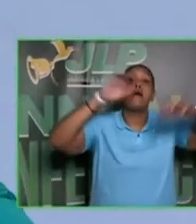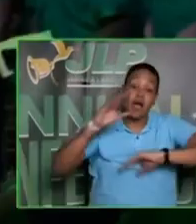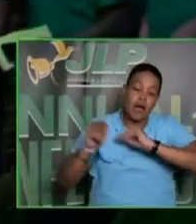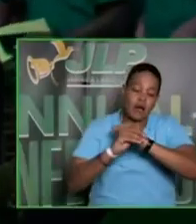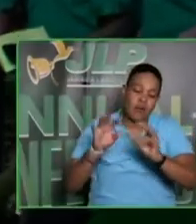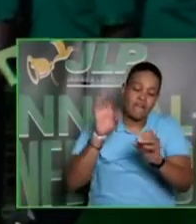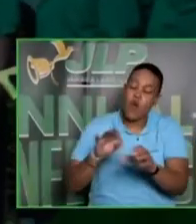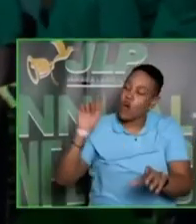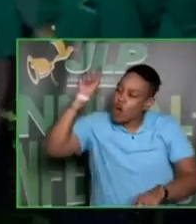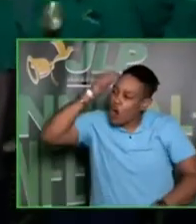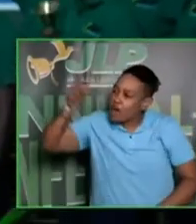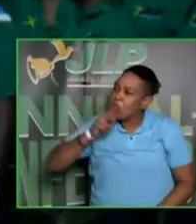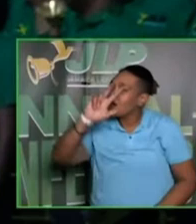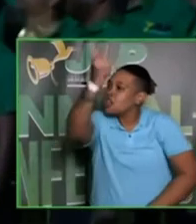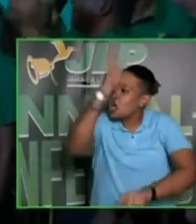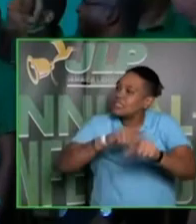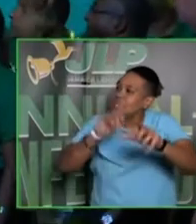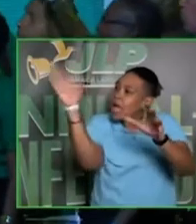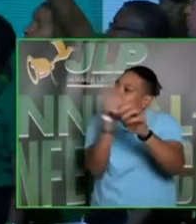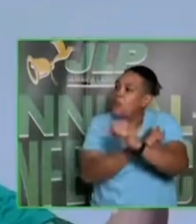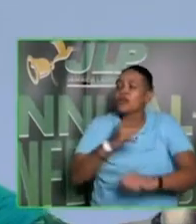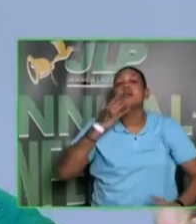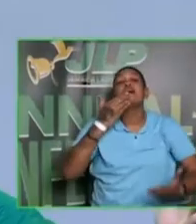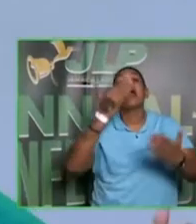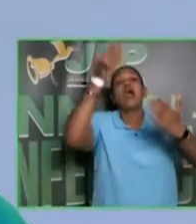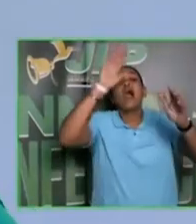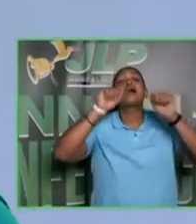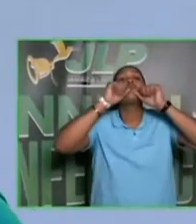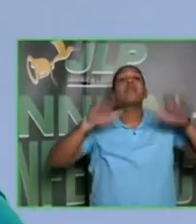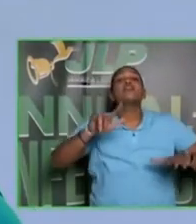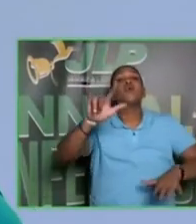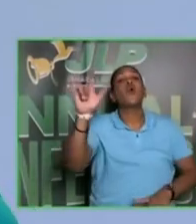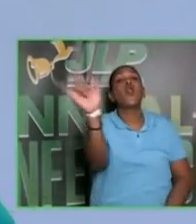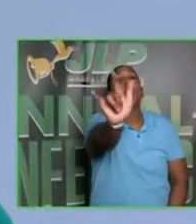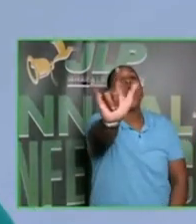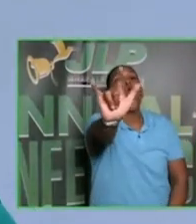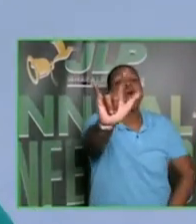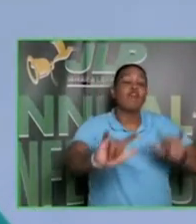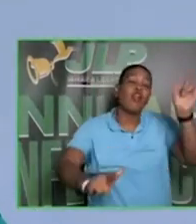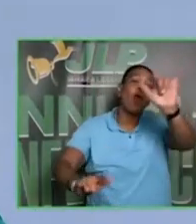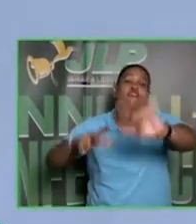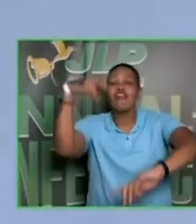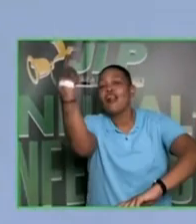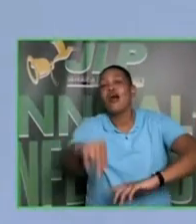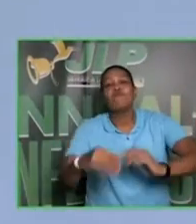government for the third term. God bless you. I love you all. Get home safely.